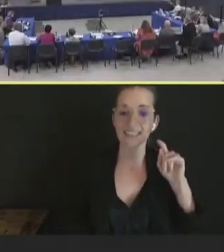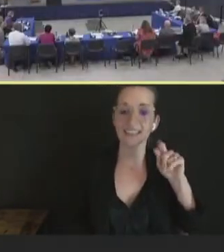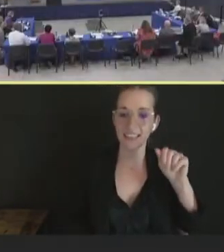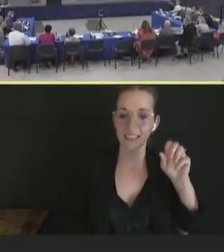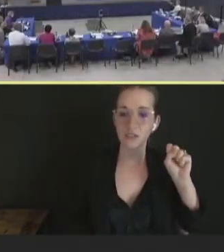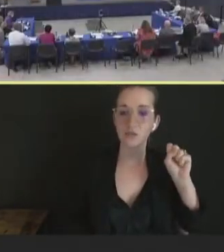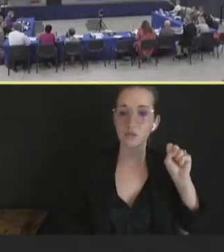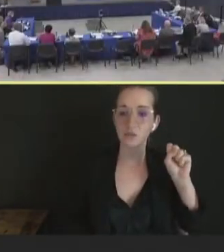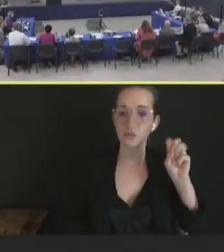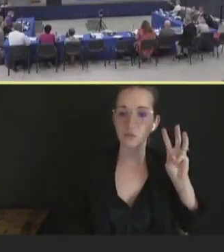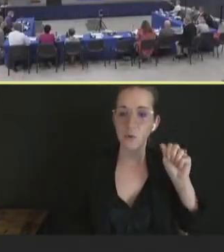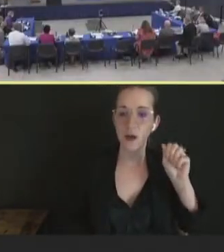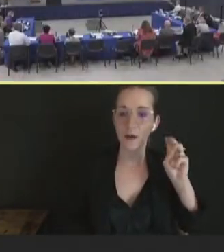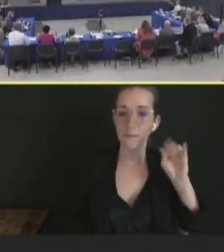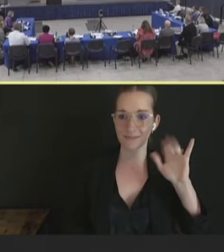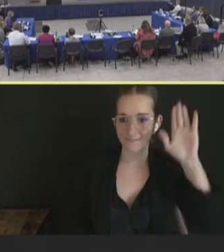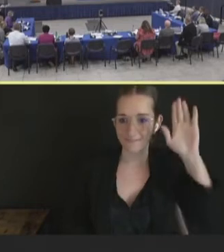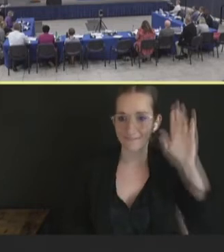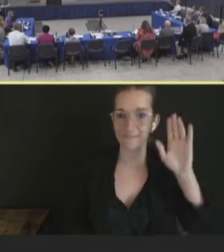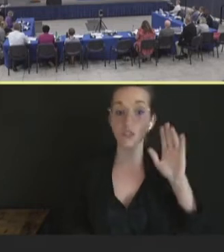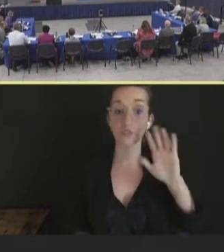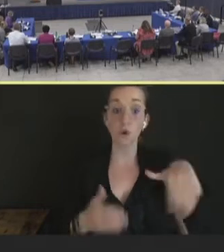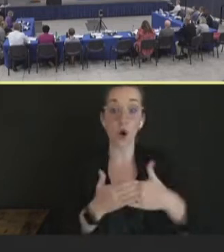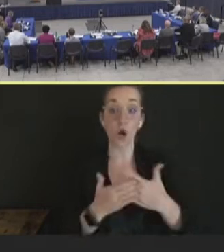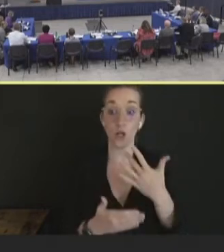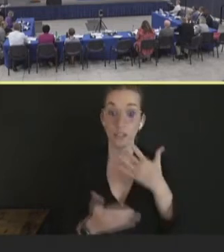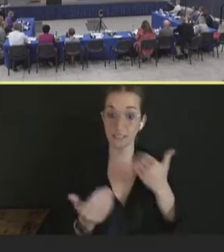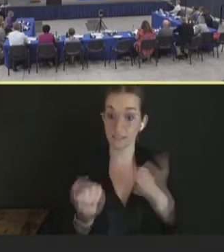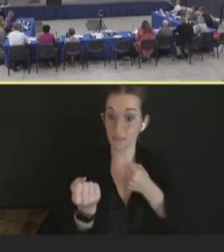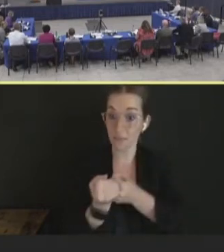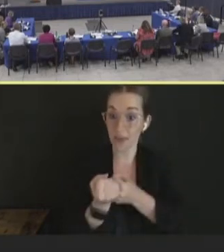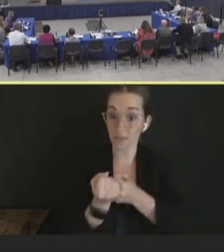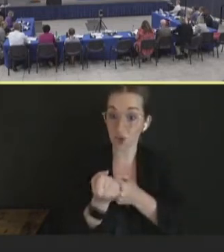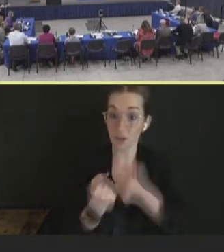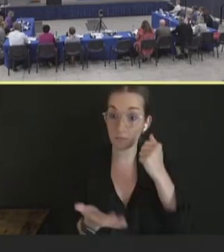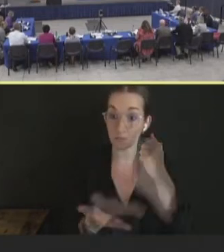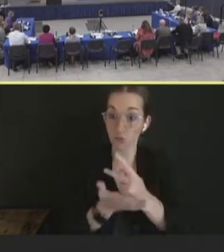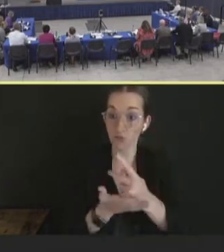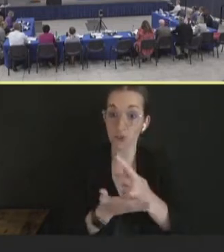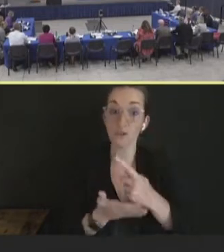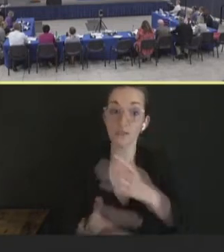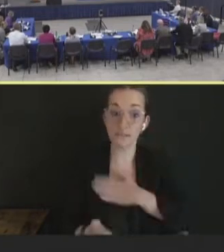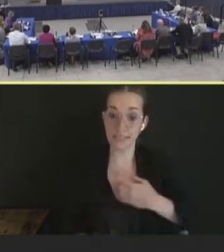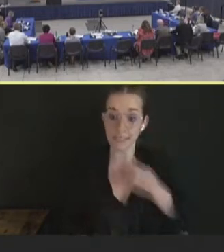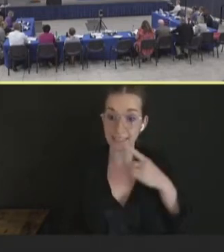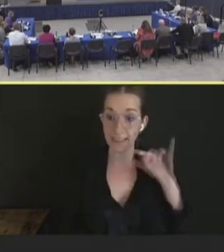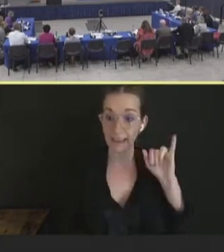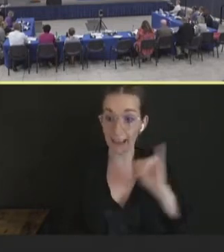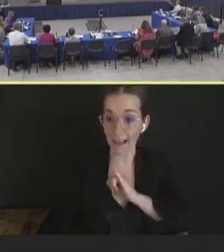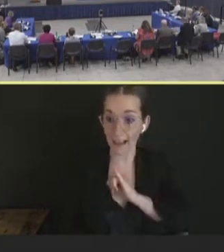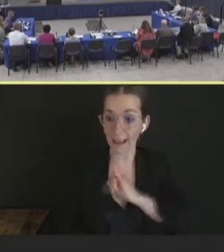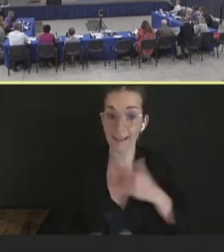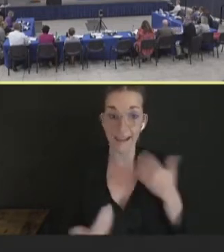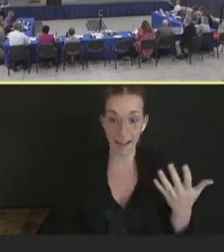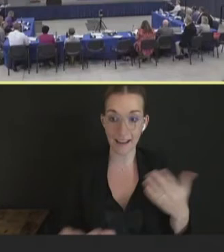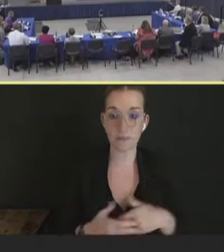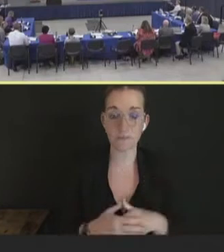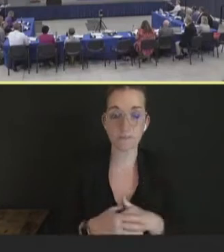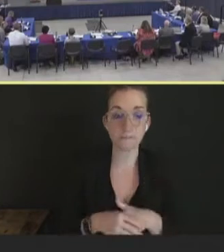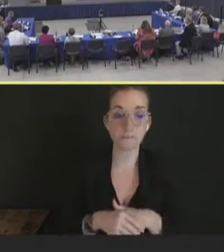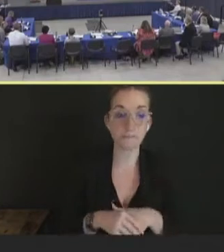Gita. All in favor of approval, please say aye. Aye. Aye.